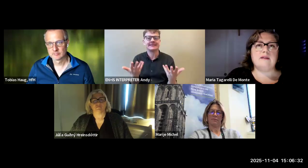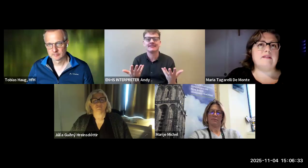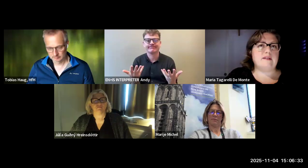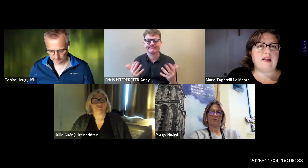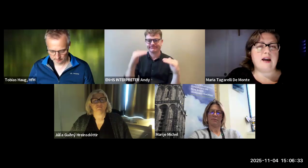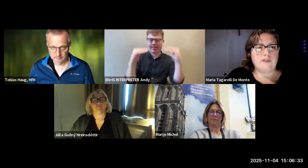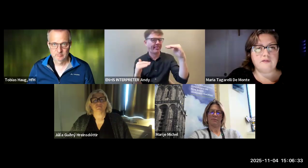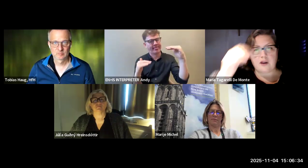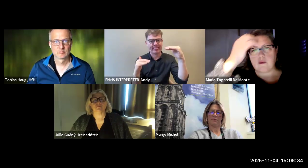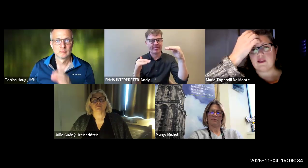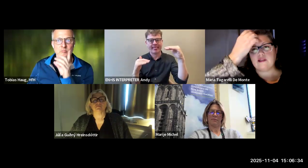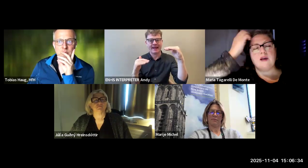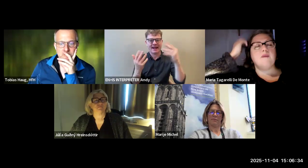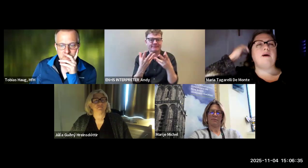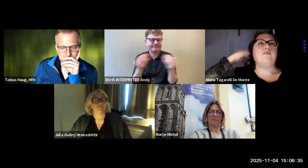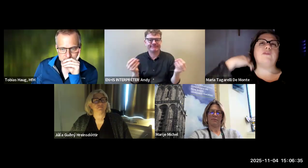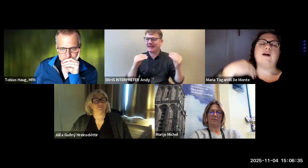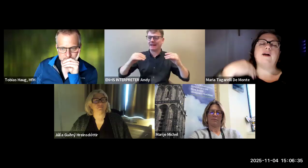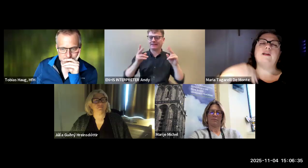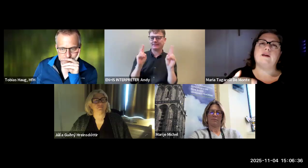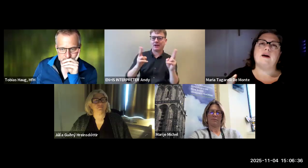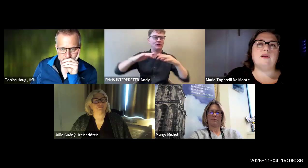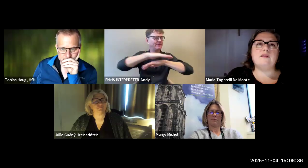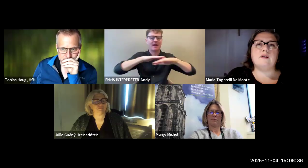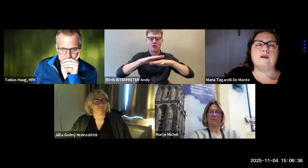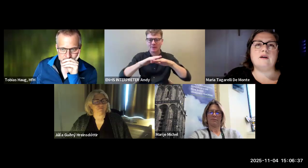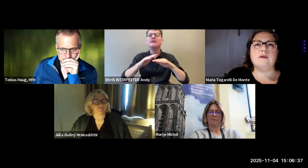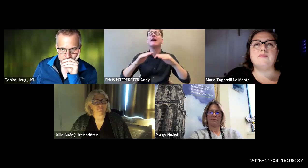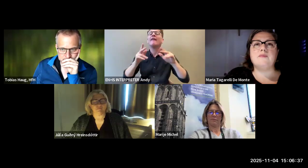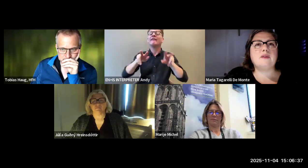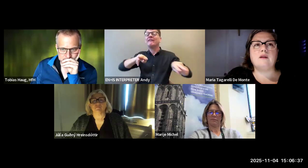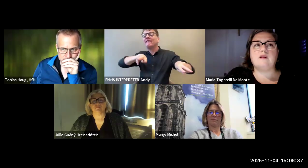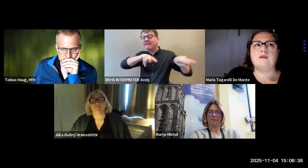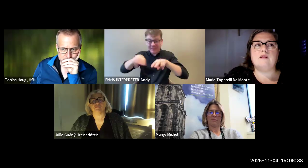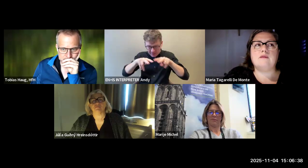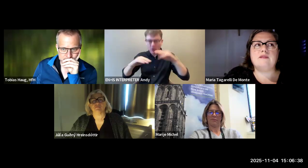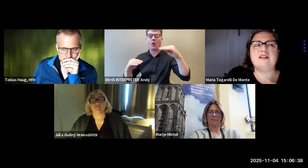compensate this lack of environments by providing them with